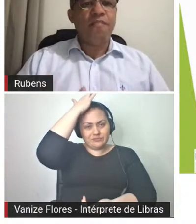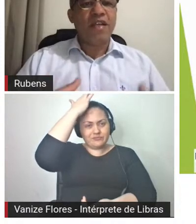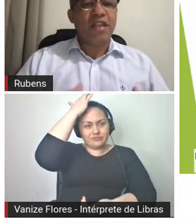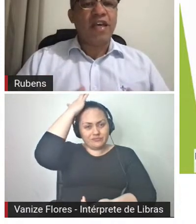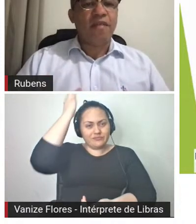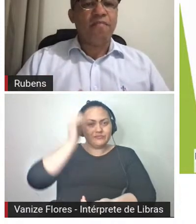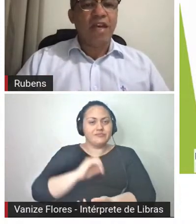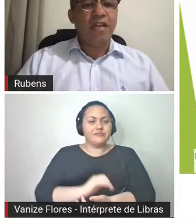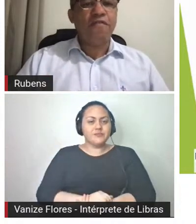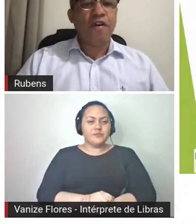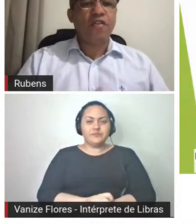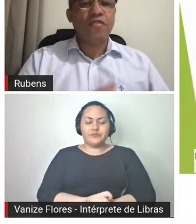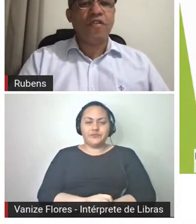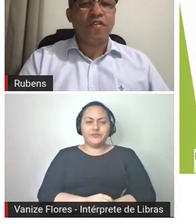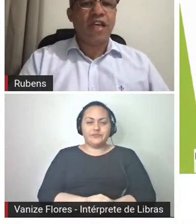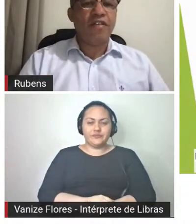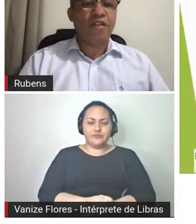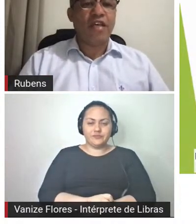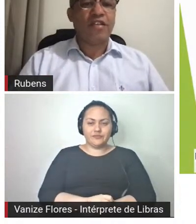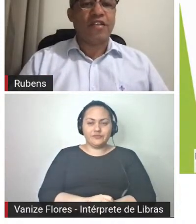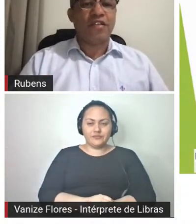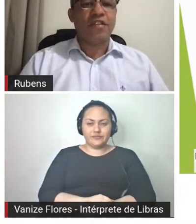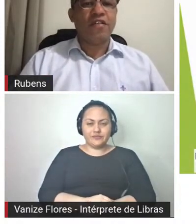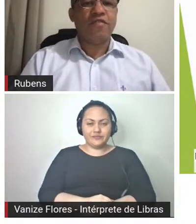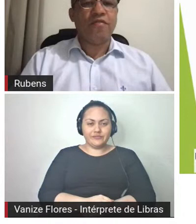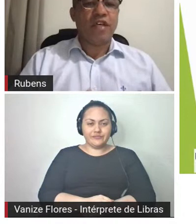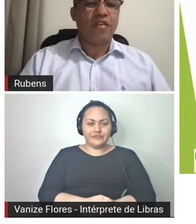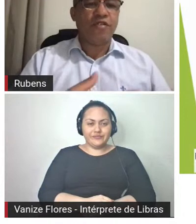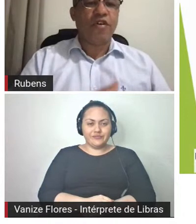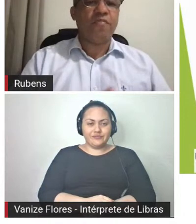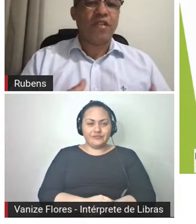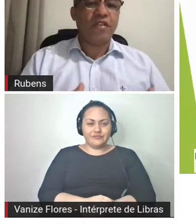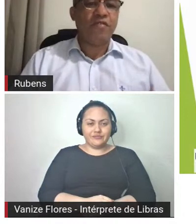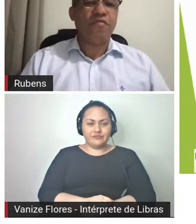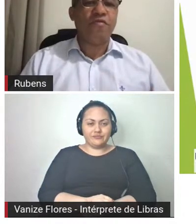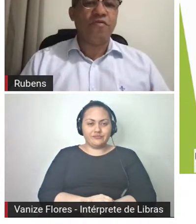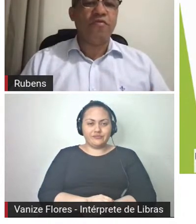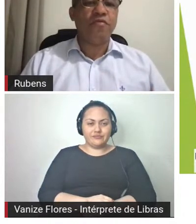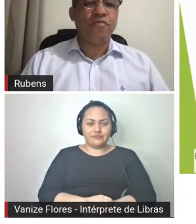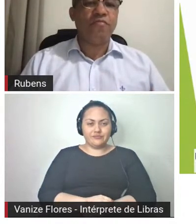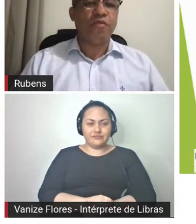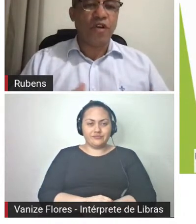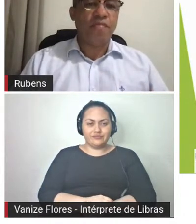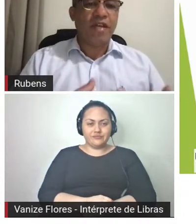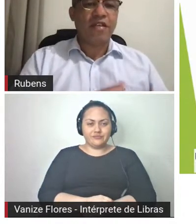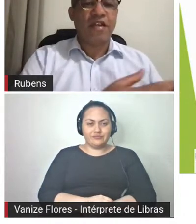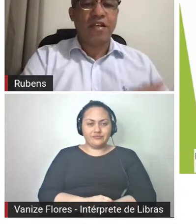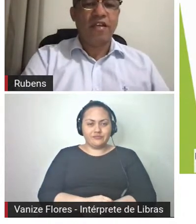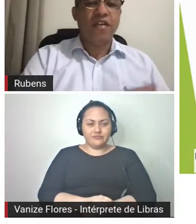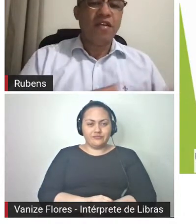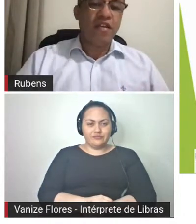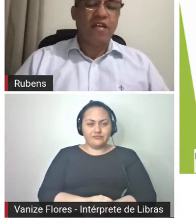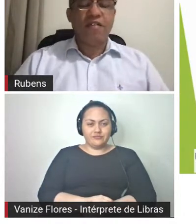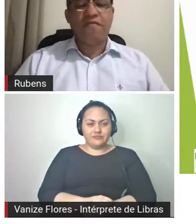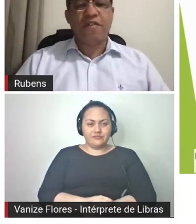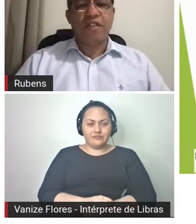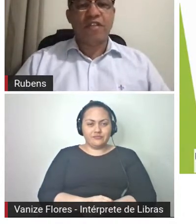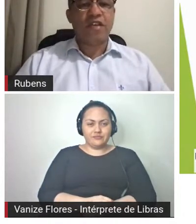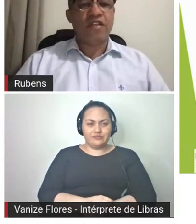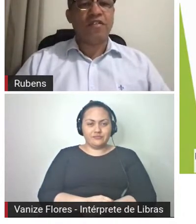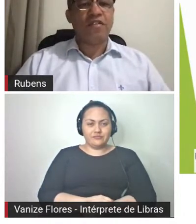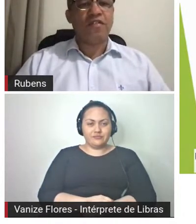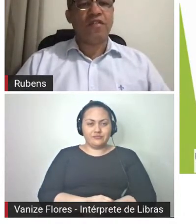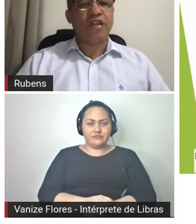municipals, but they are mainly focused on education. So that job is to work basically